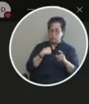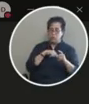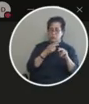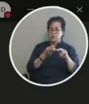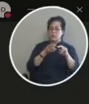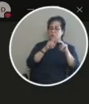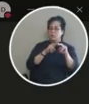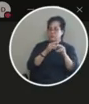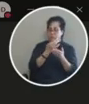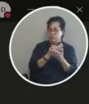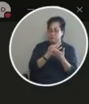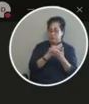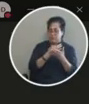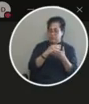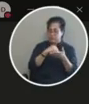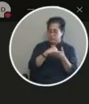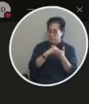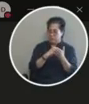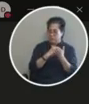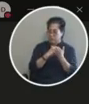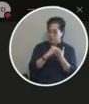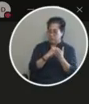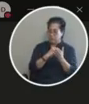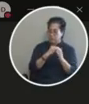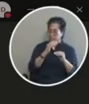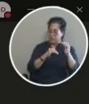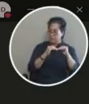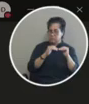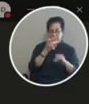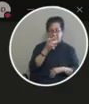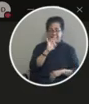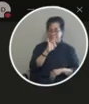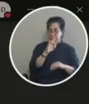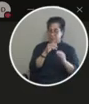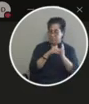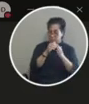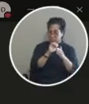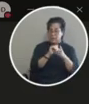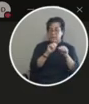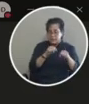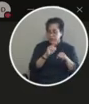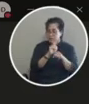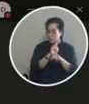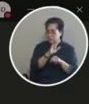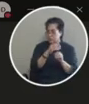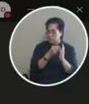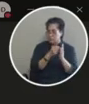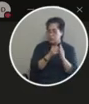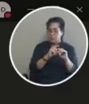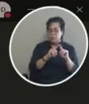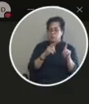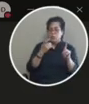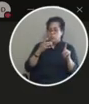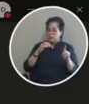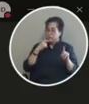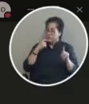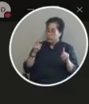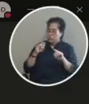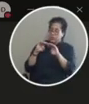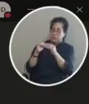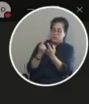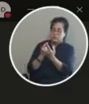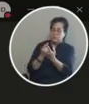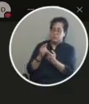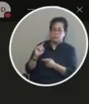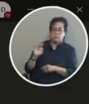the fund balance by $18 million. You could use some of those dollars, but we've already mentioned to the council how